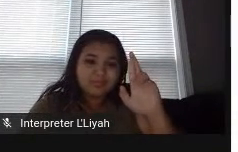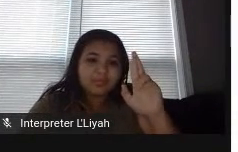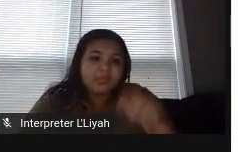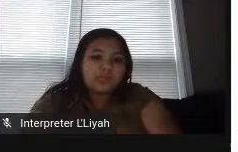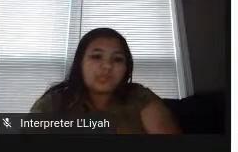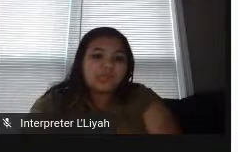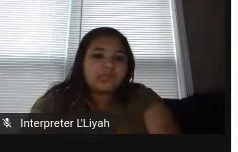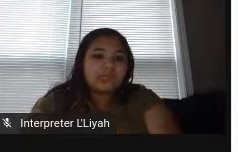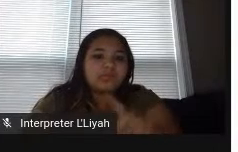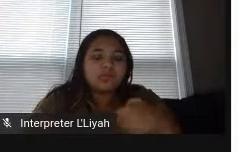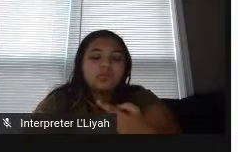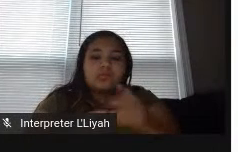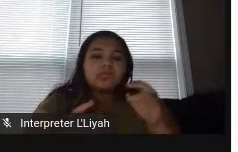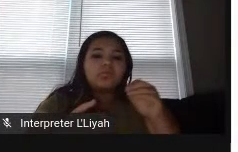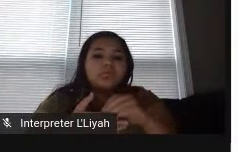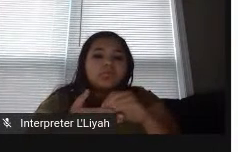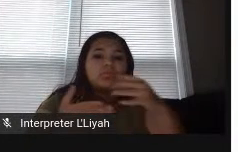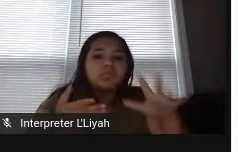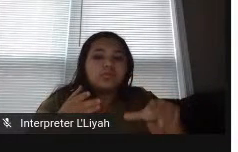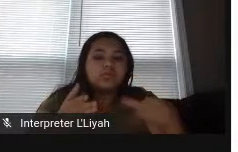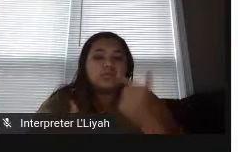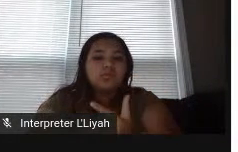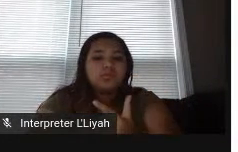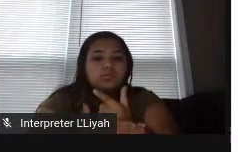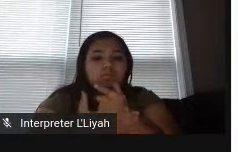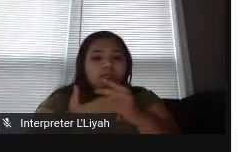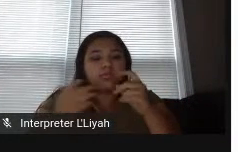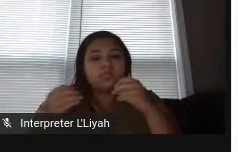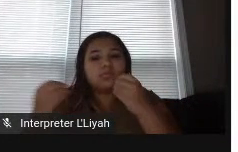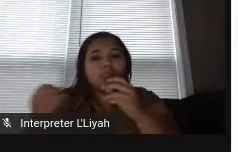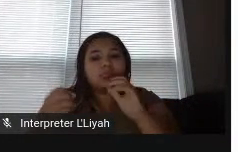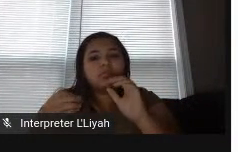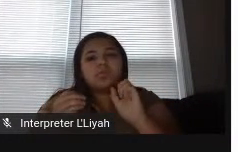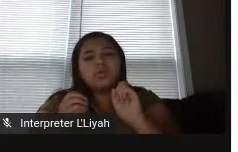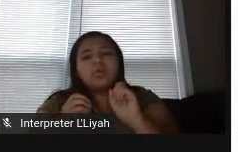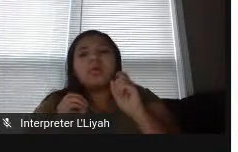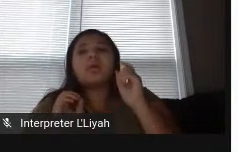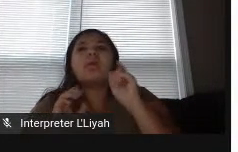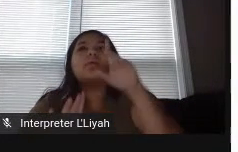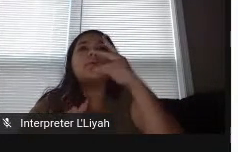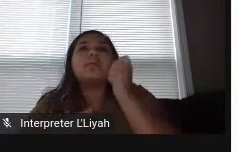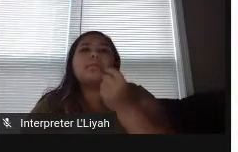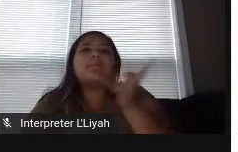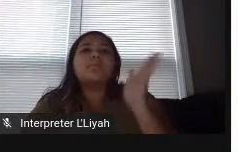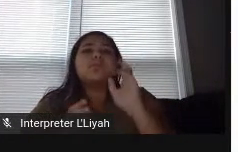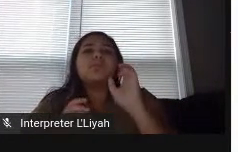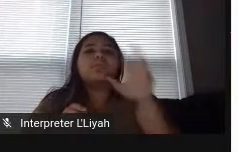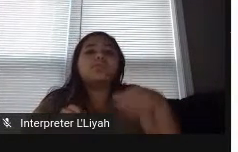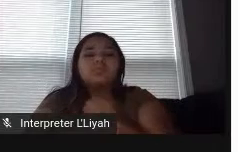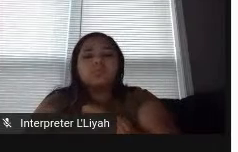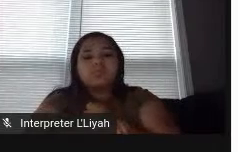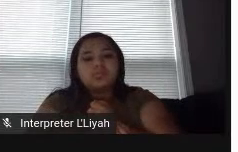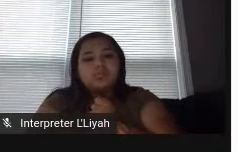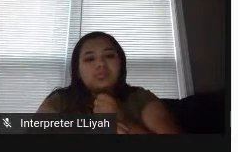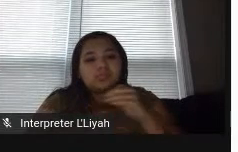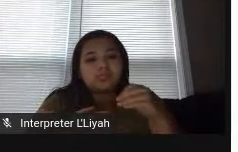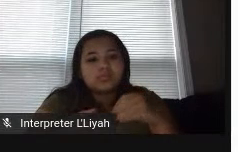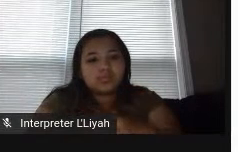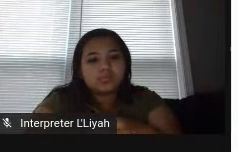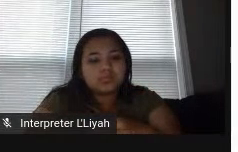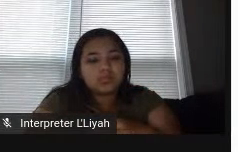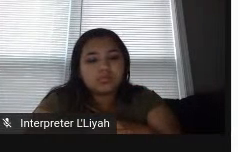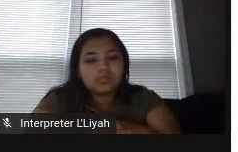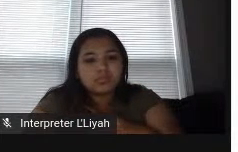So that when a student graduates, it gives them a couple of more extra years